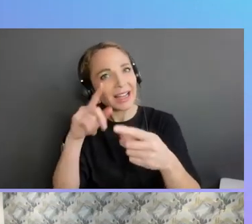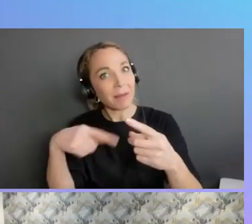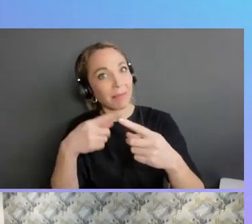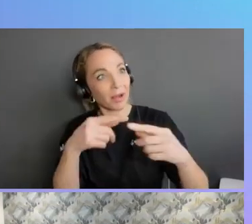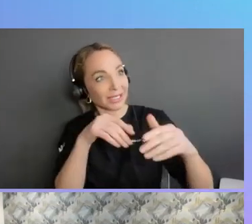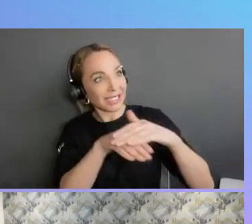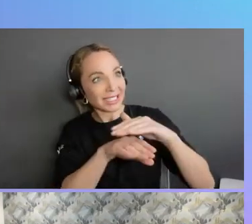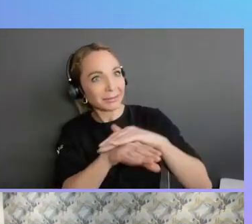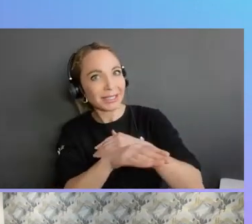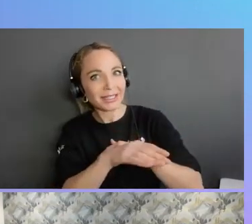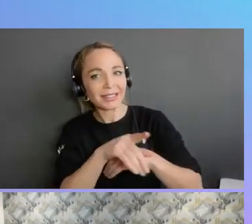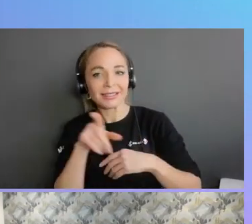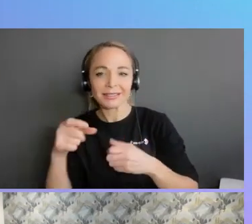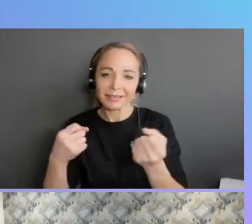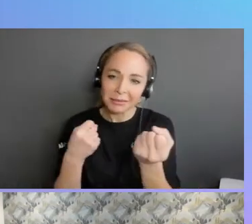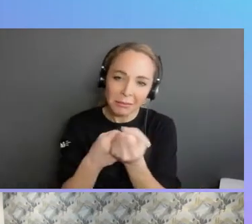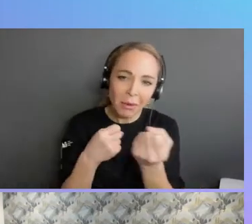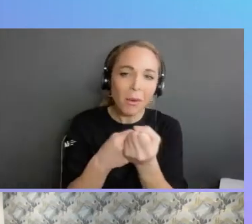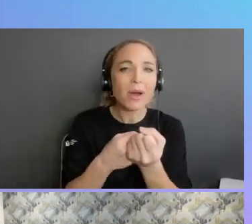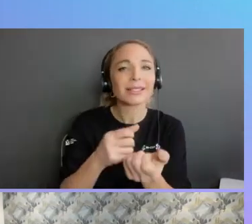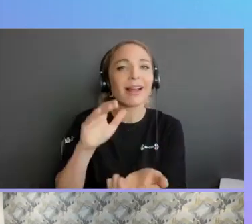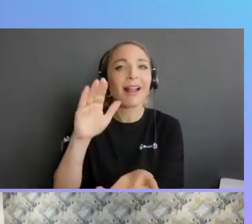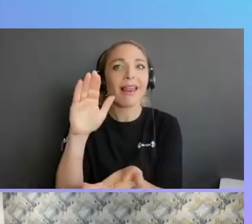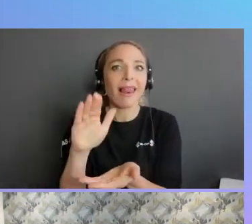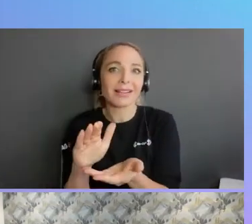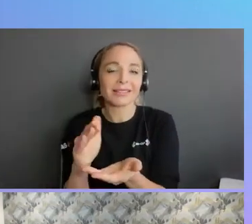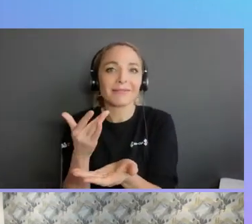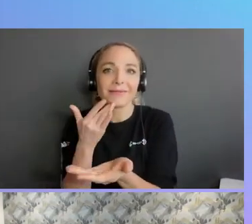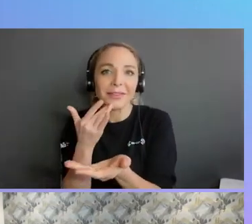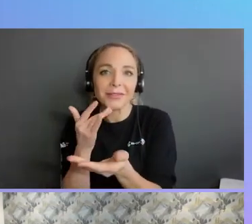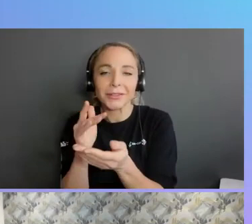promotes inclusive design. We need to consider